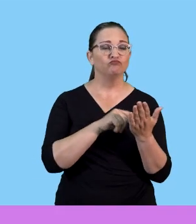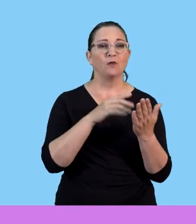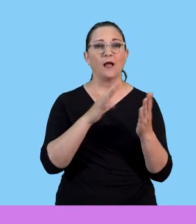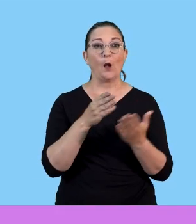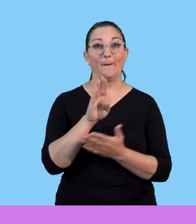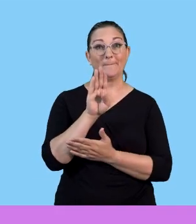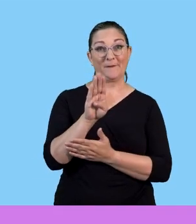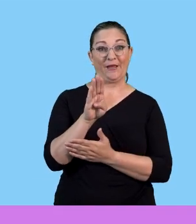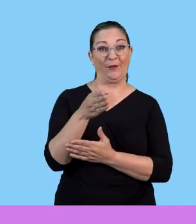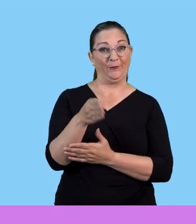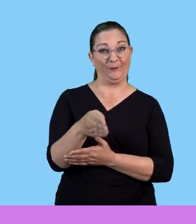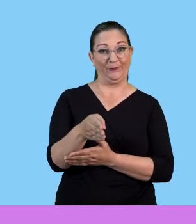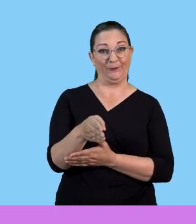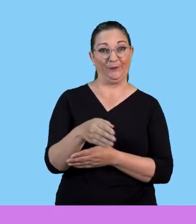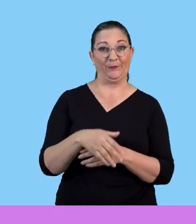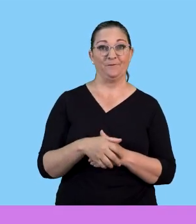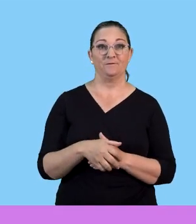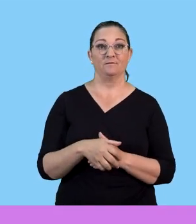Calculate how the missing value B